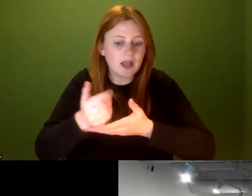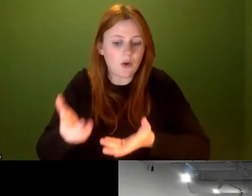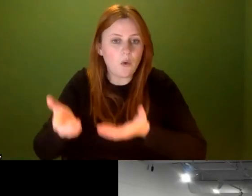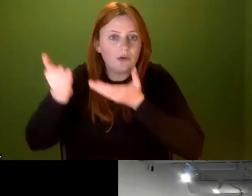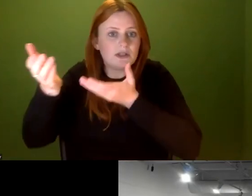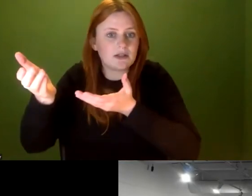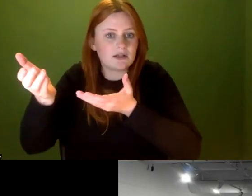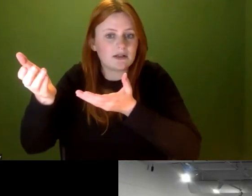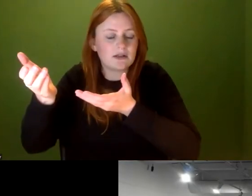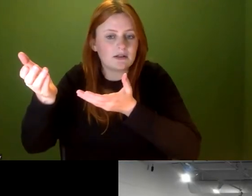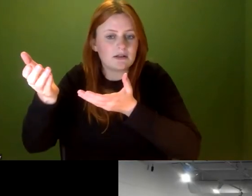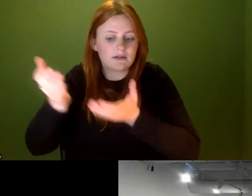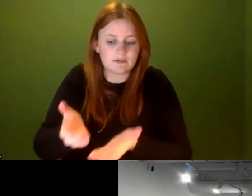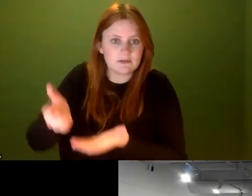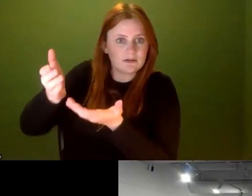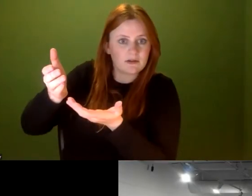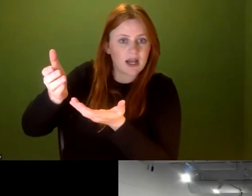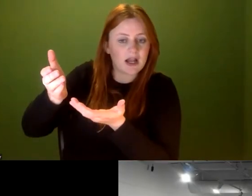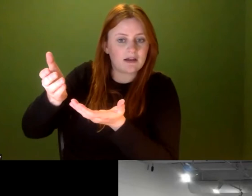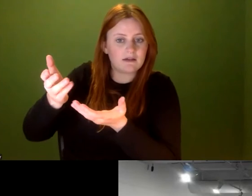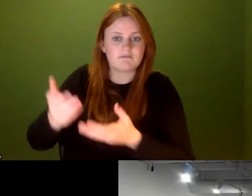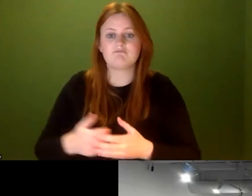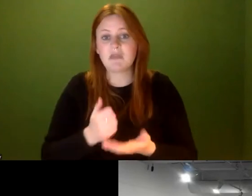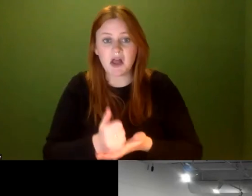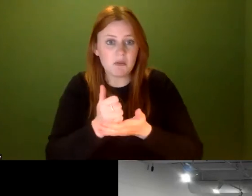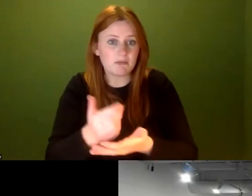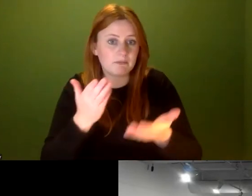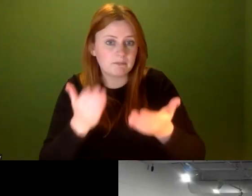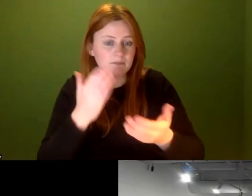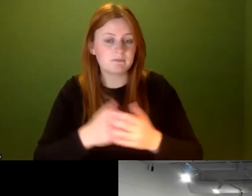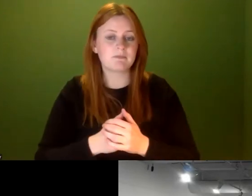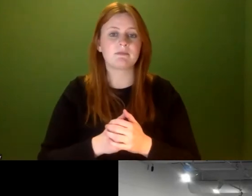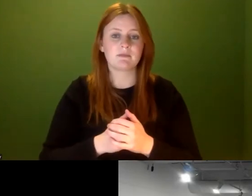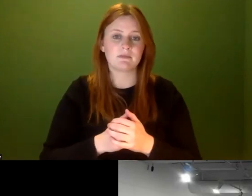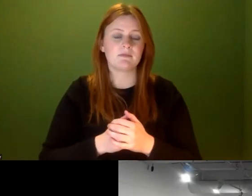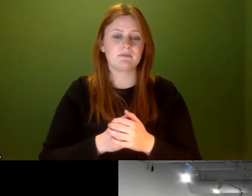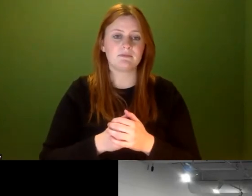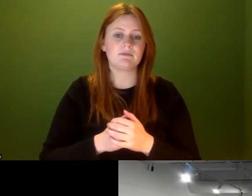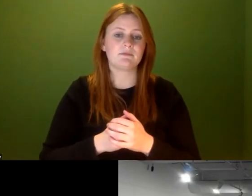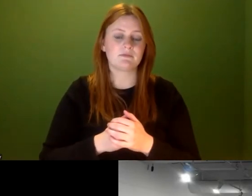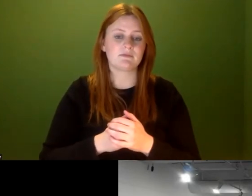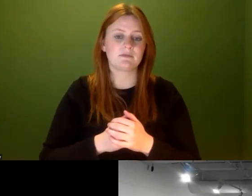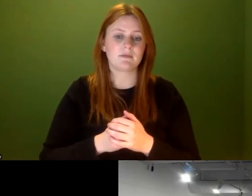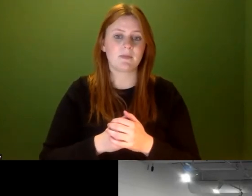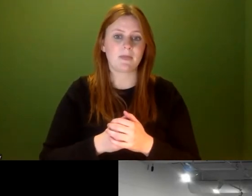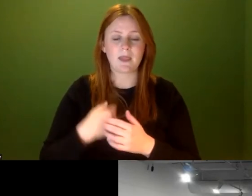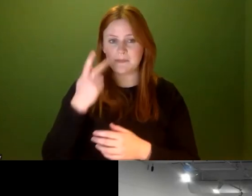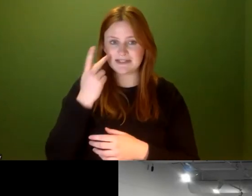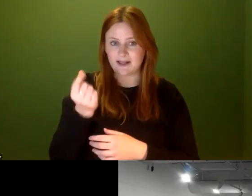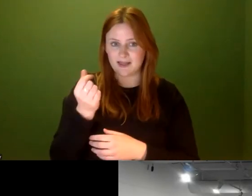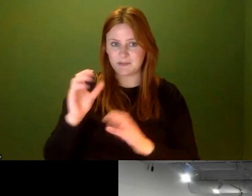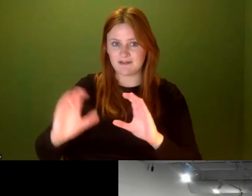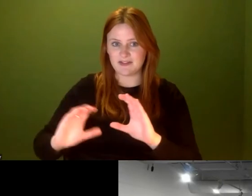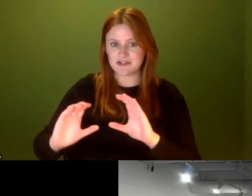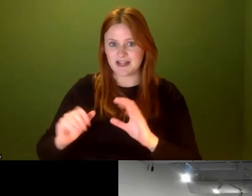to elevate, to lift. And I'm just seeing a little bit of the chat here, and I'm just